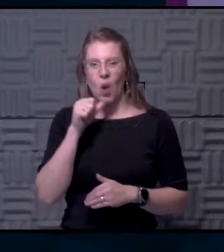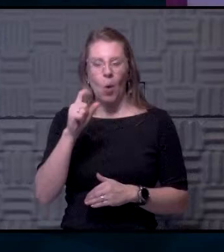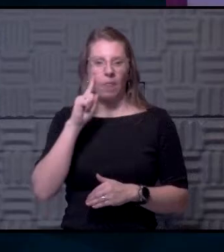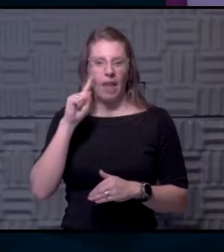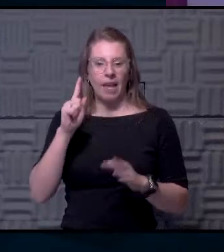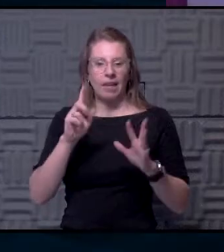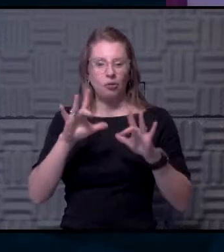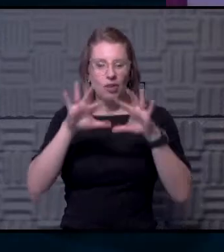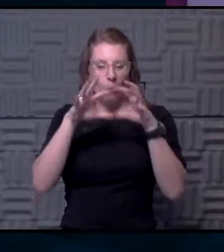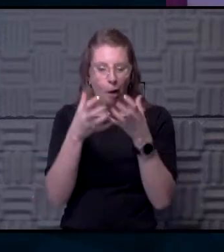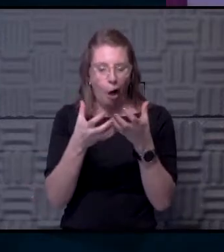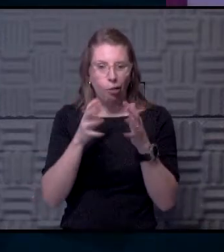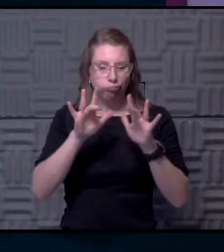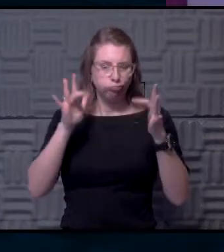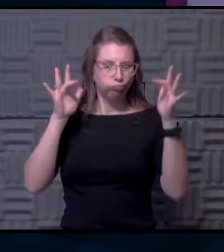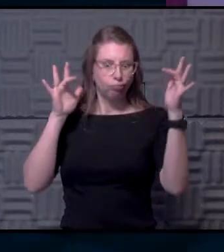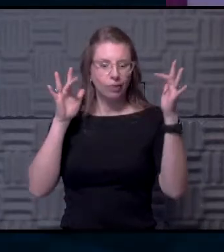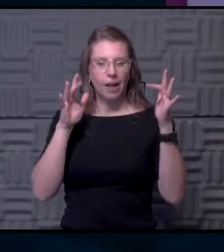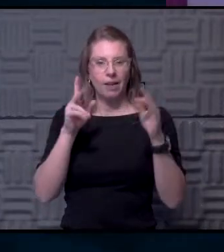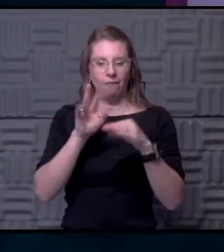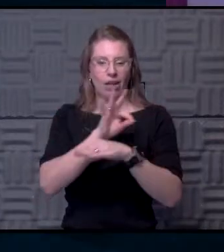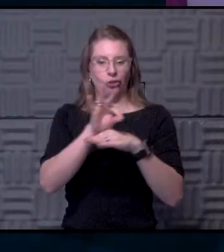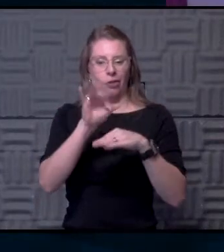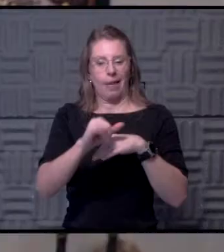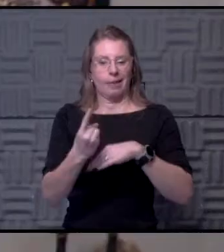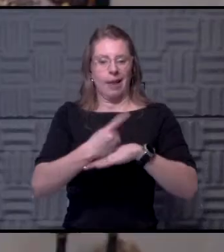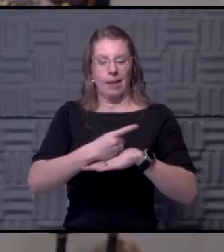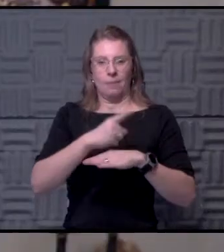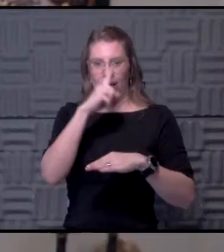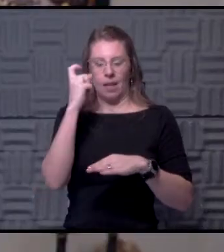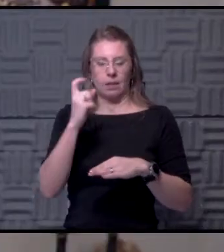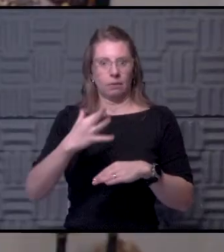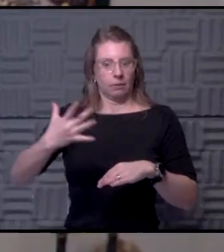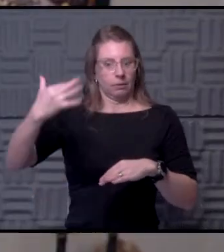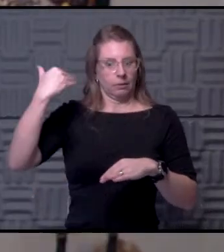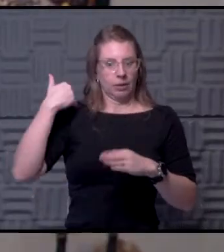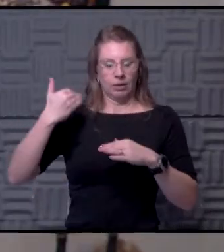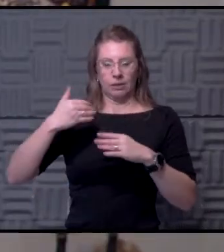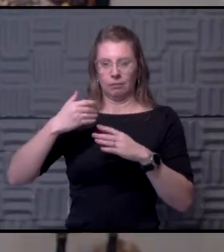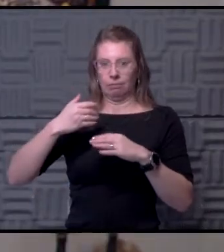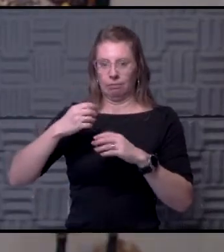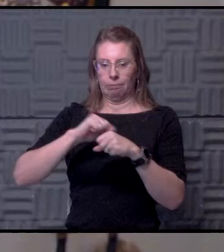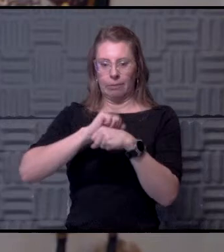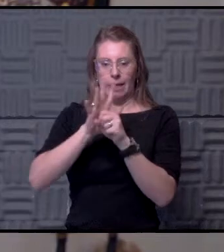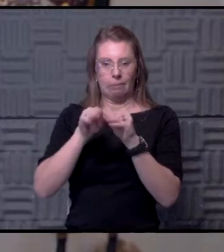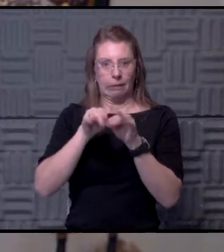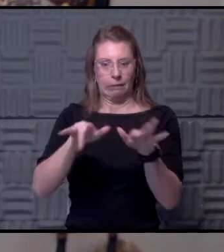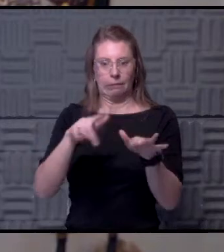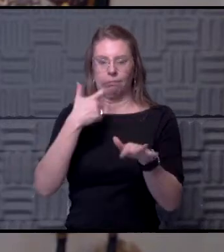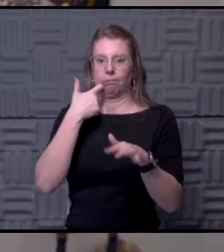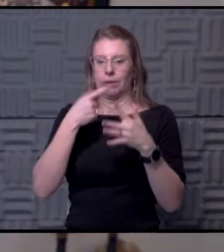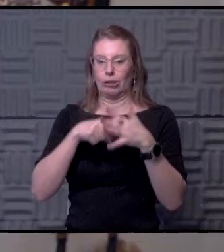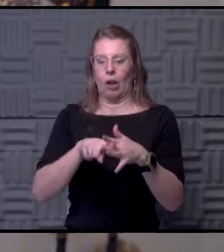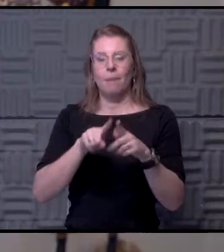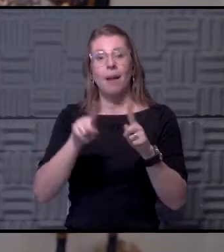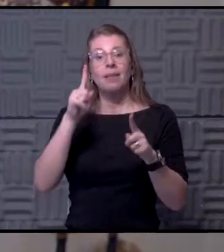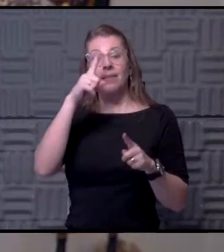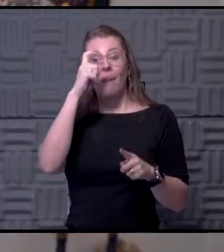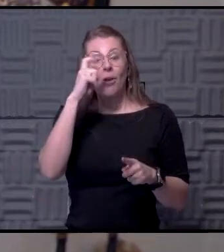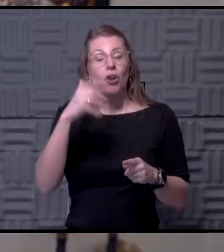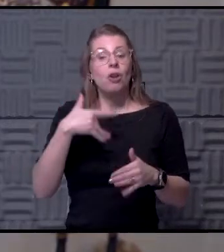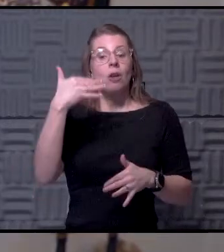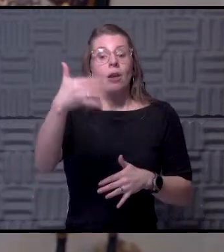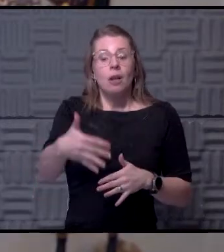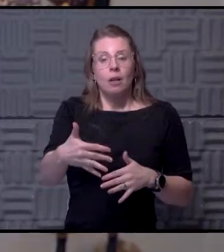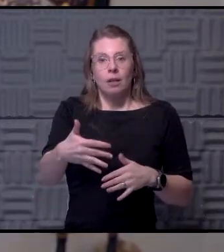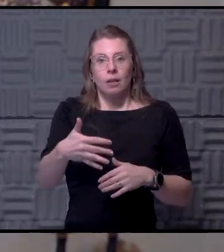very functional that day because it was so early on in the pandemic. I think by the summertime, if we can get to,